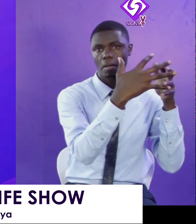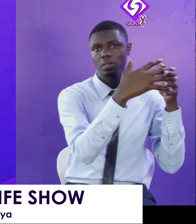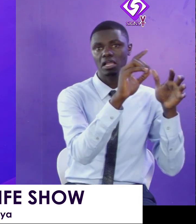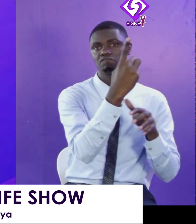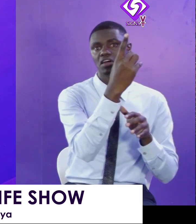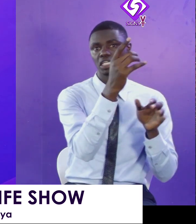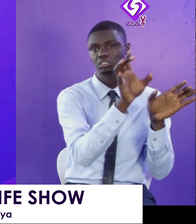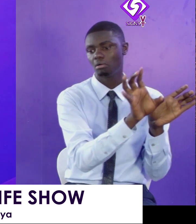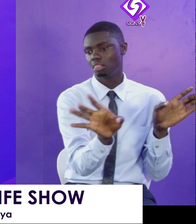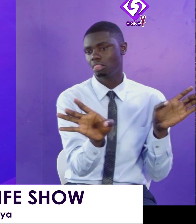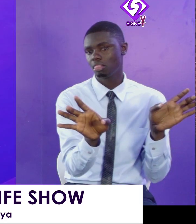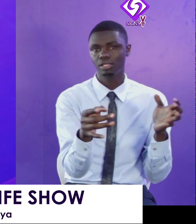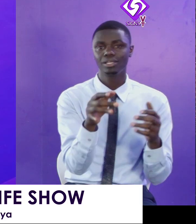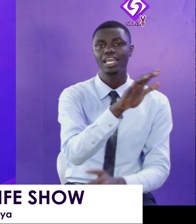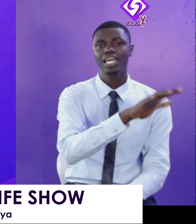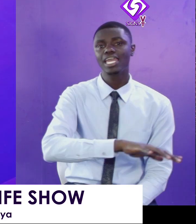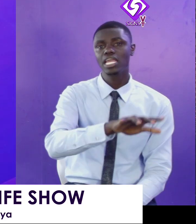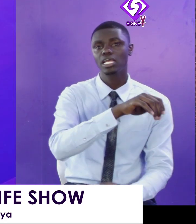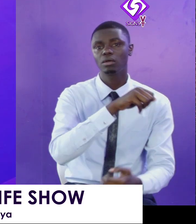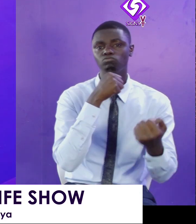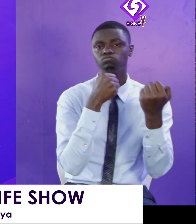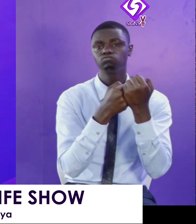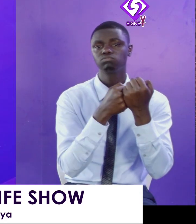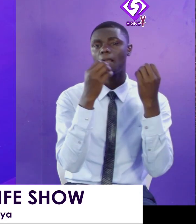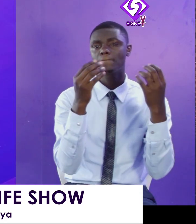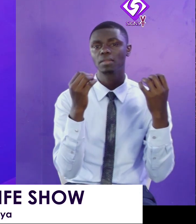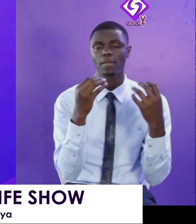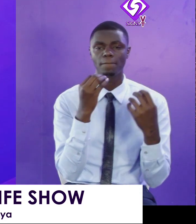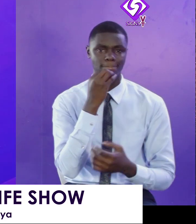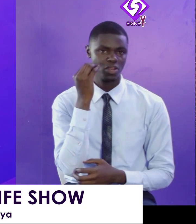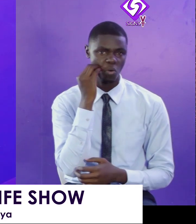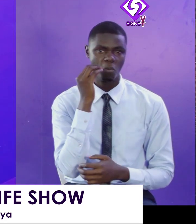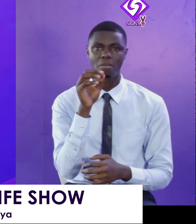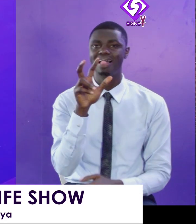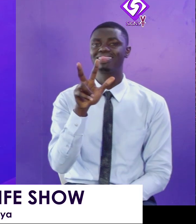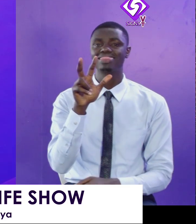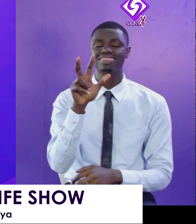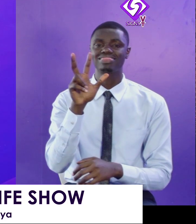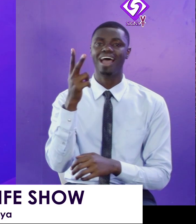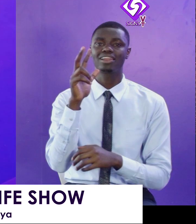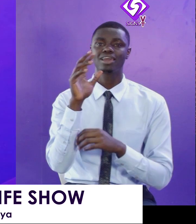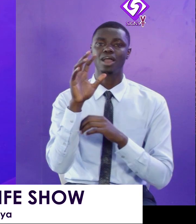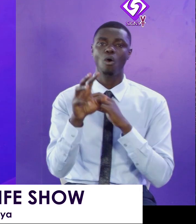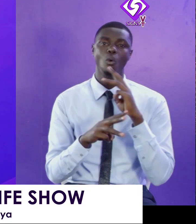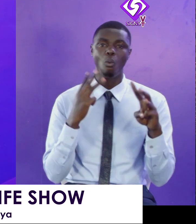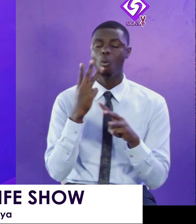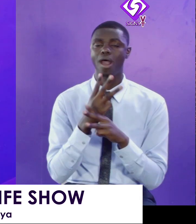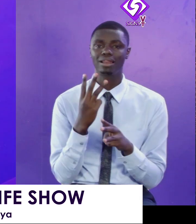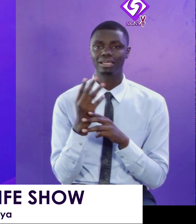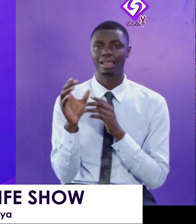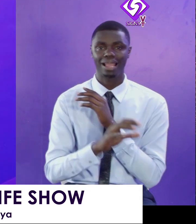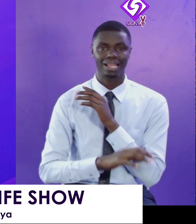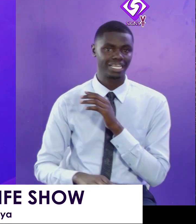first. These are areas that have supported many of these third world countries. They are